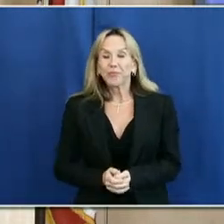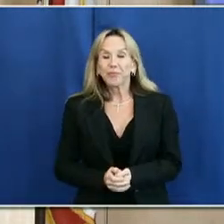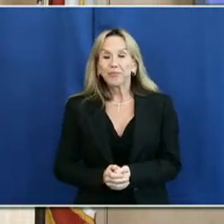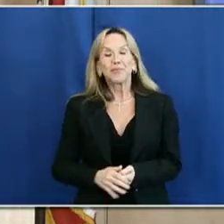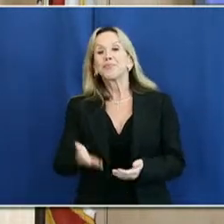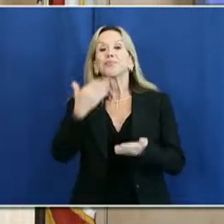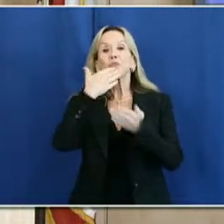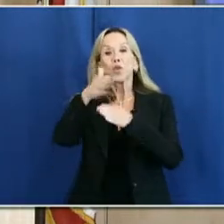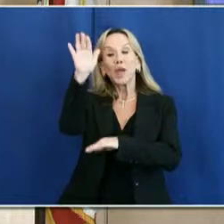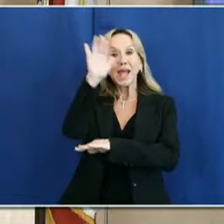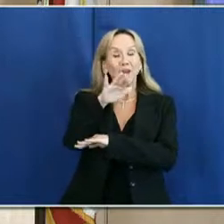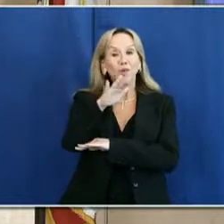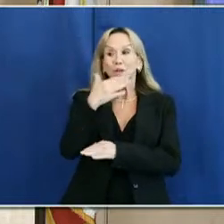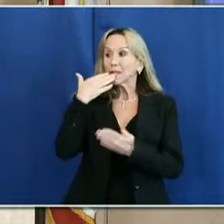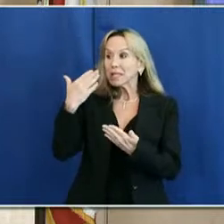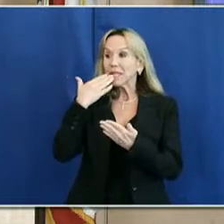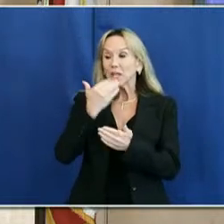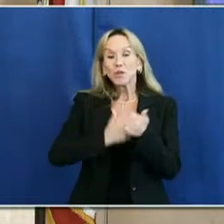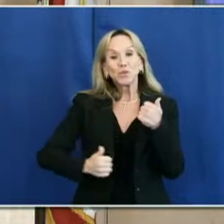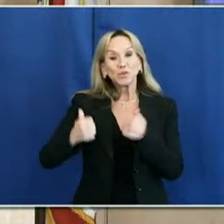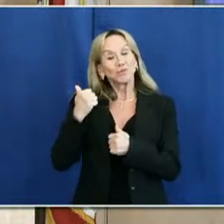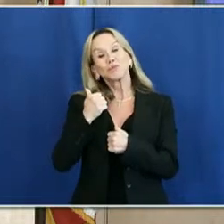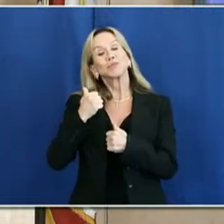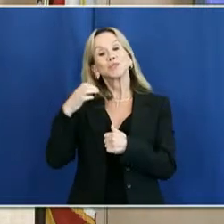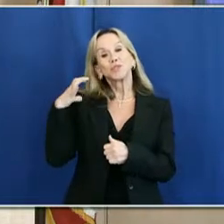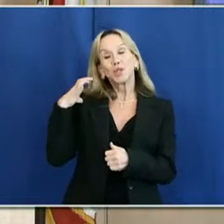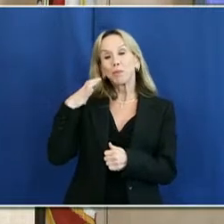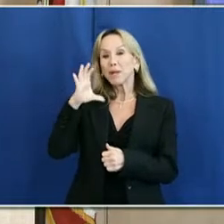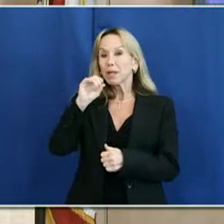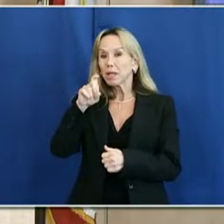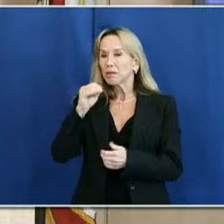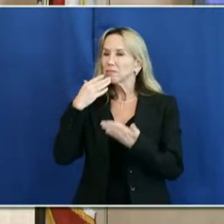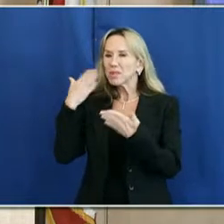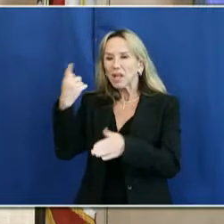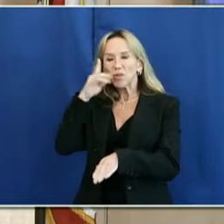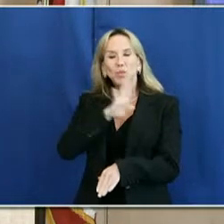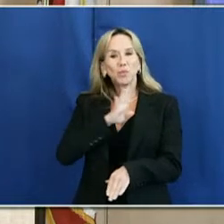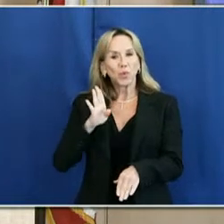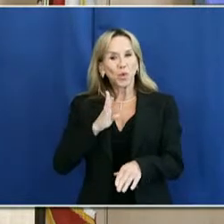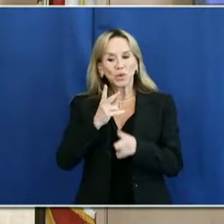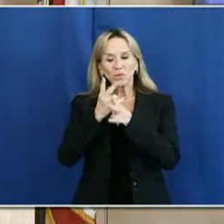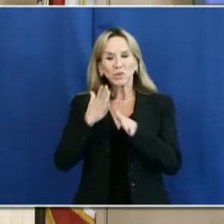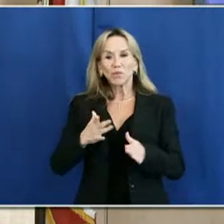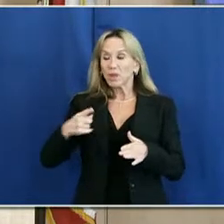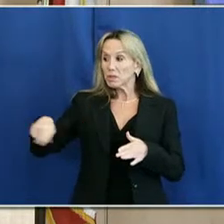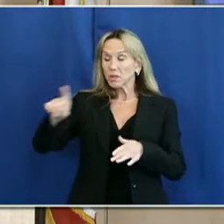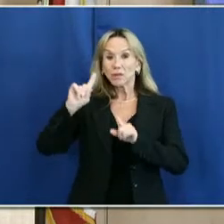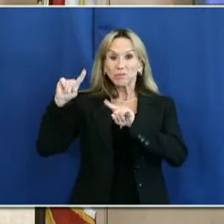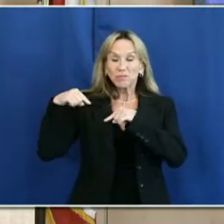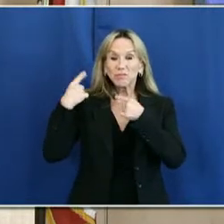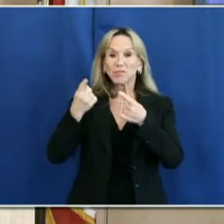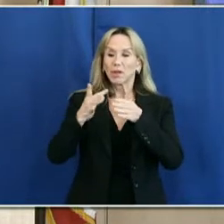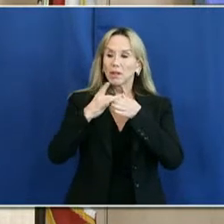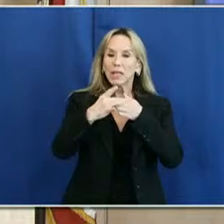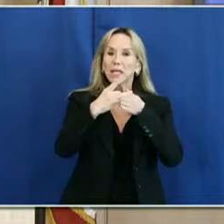Good afternoon, everyone. Thank you, Chairman Cox, and thank you again to the Board of Supervisors for all of your leadership during this time.